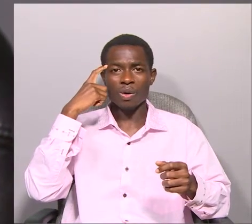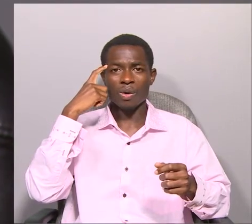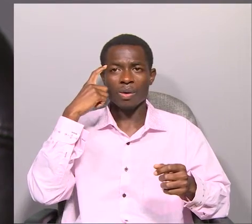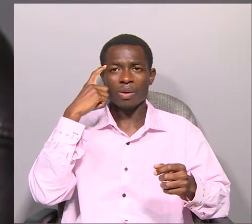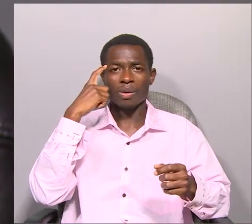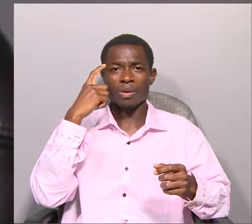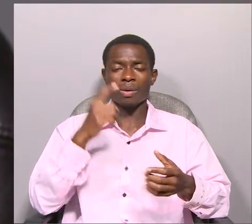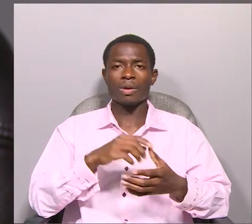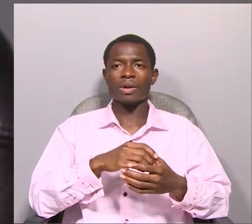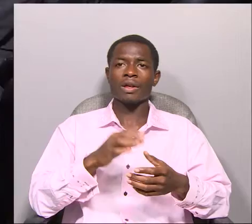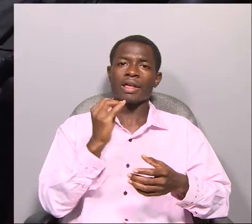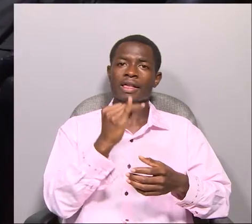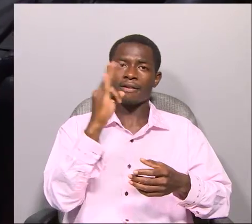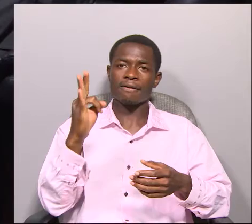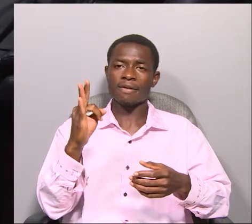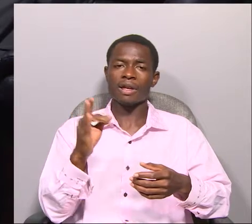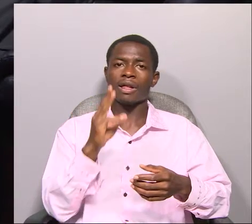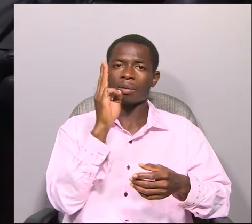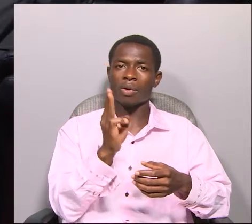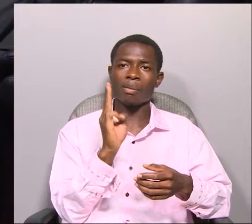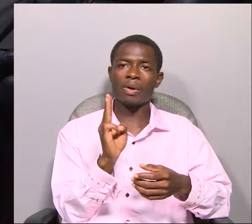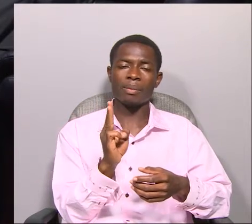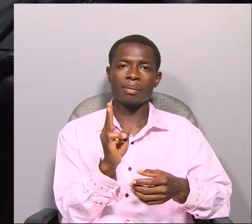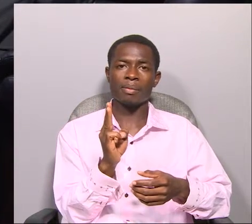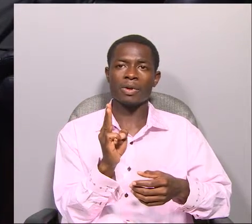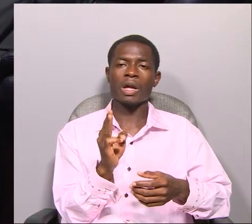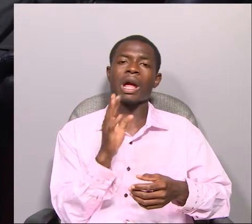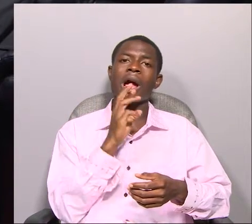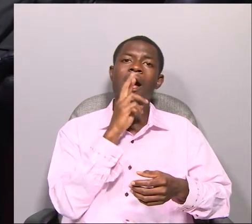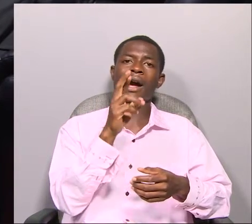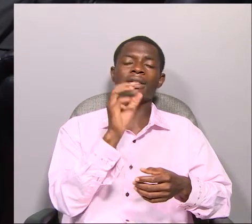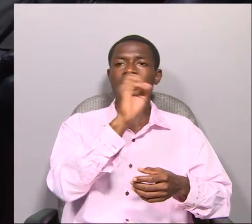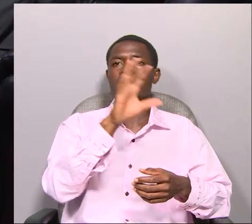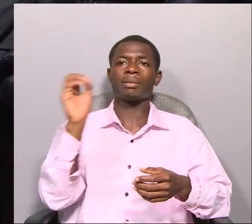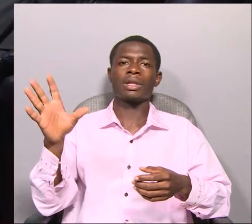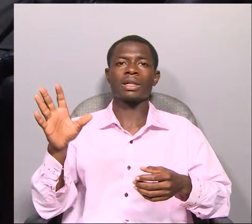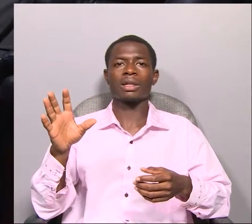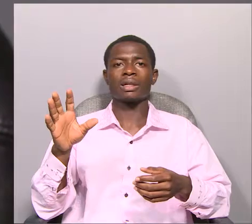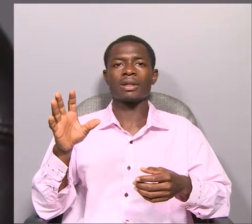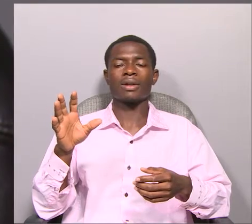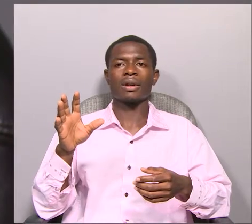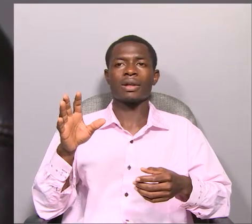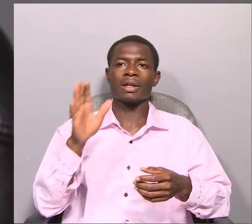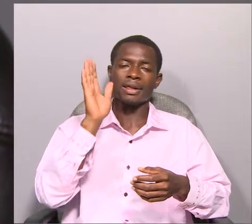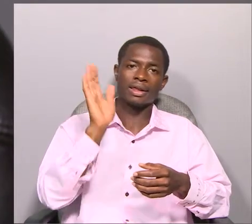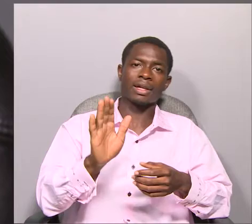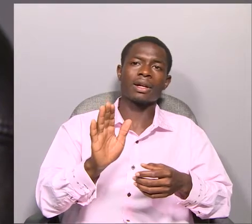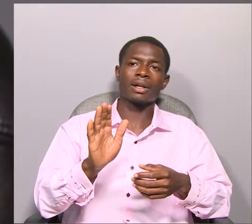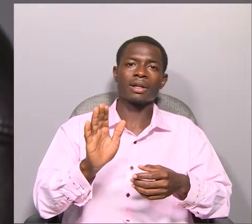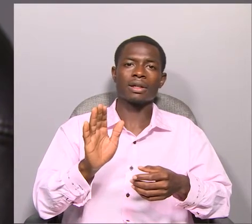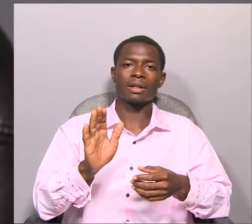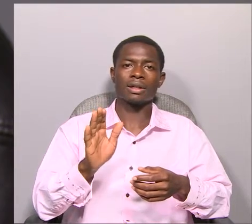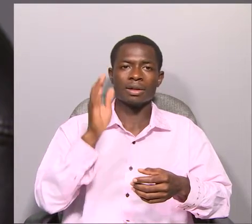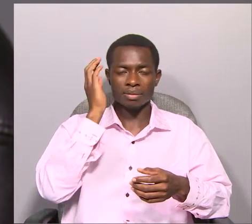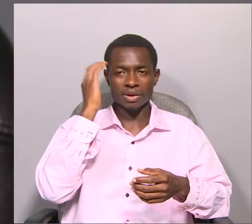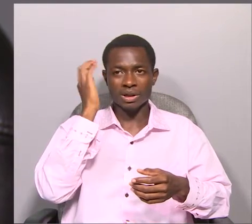know, does the that, fund. Does that clean up include going after the bad apples who didn't pay back the money? We need to know why